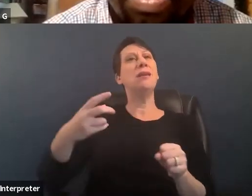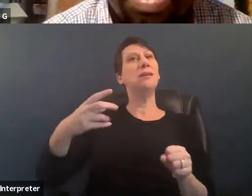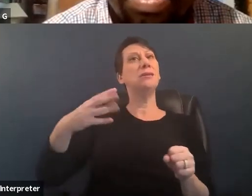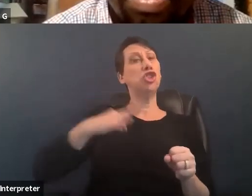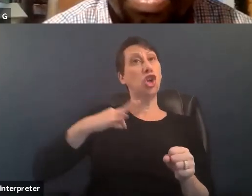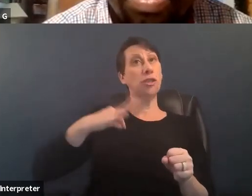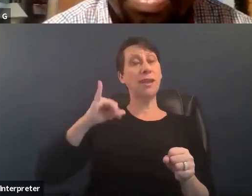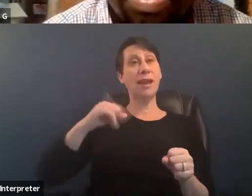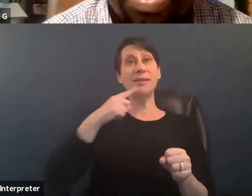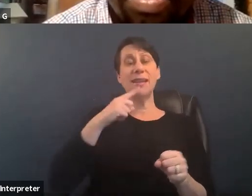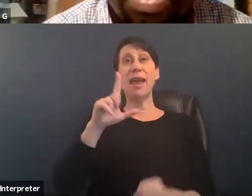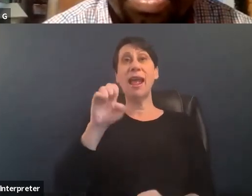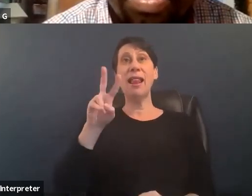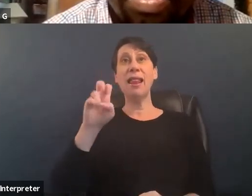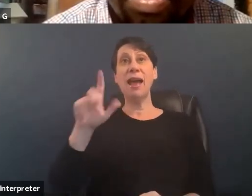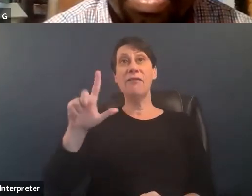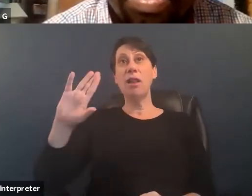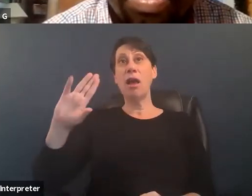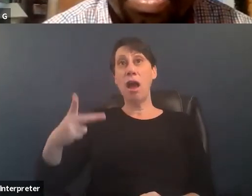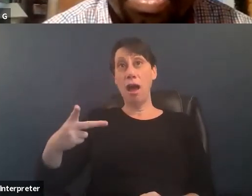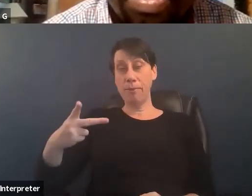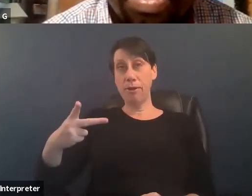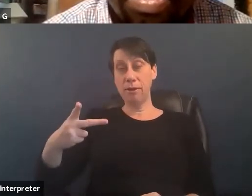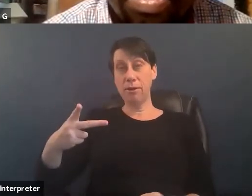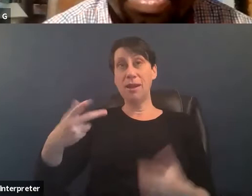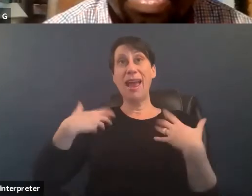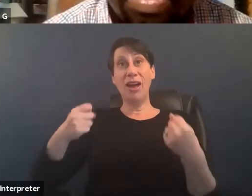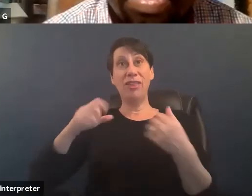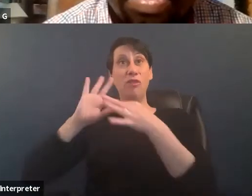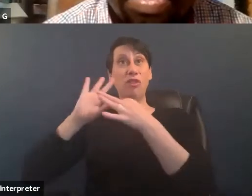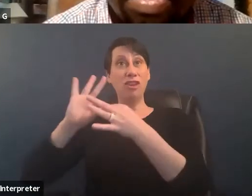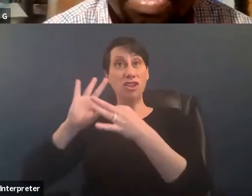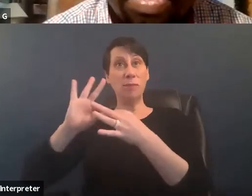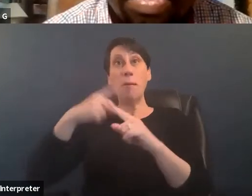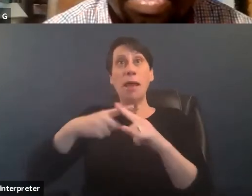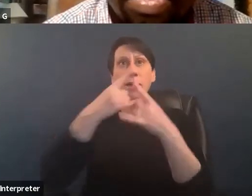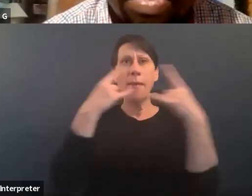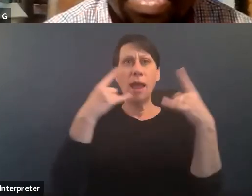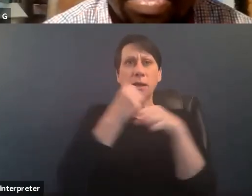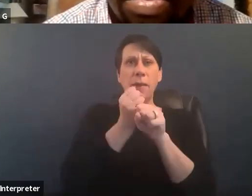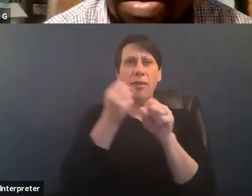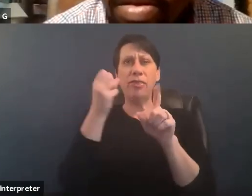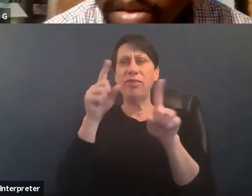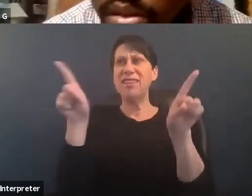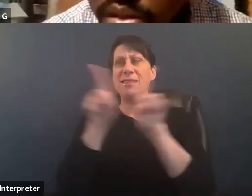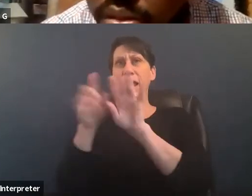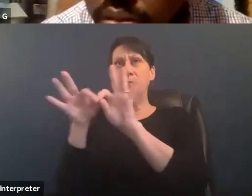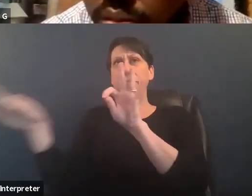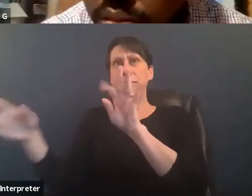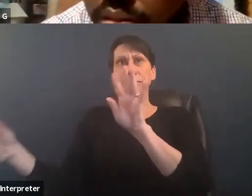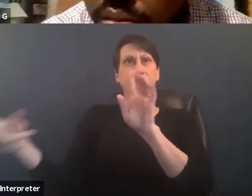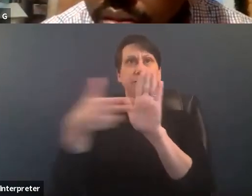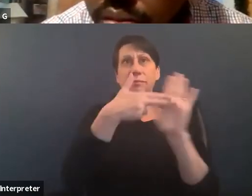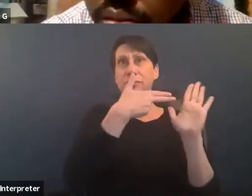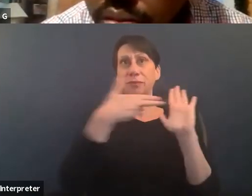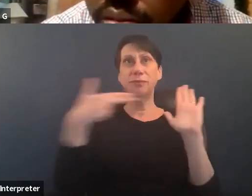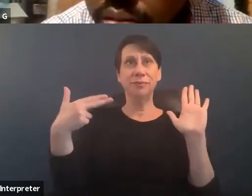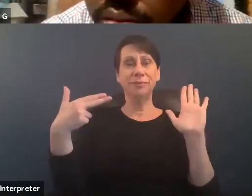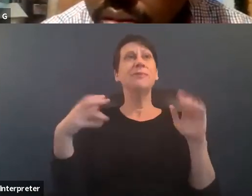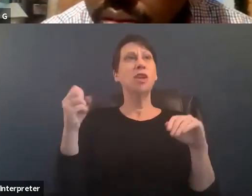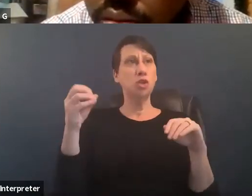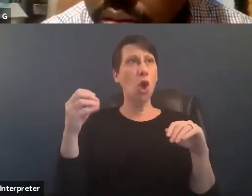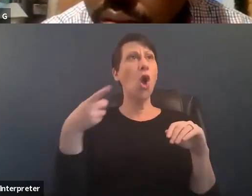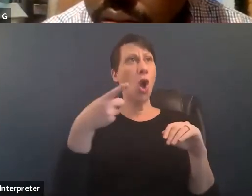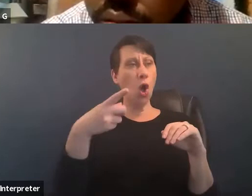We also created the mask that says level up healthy relationship. We putting our efforts toward the community to let the